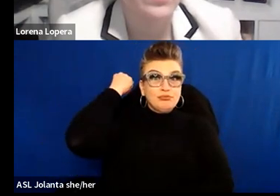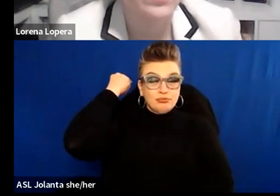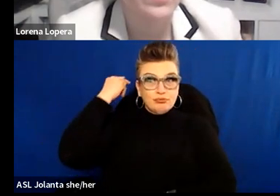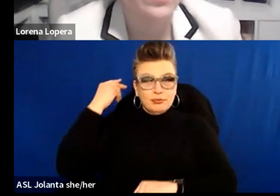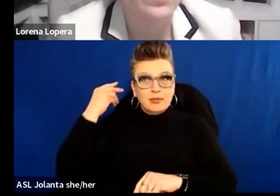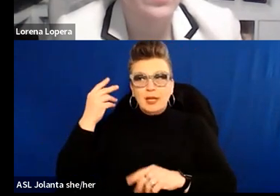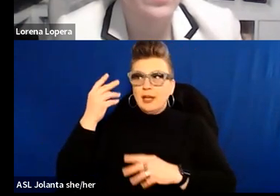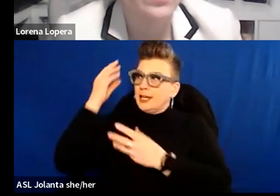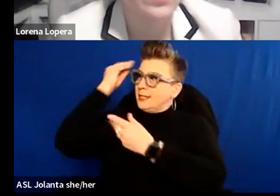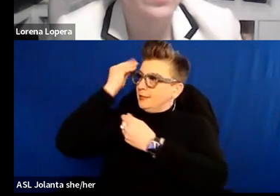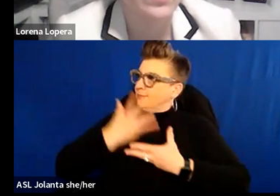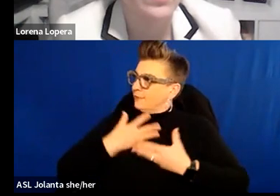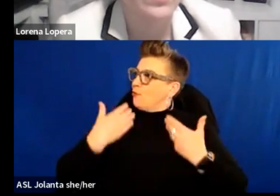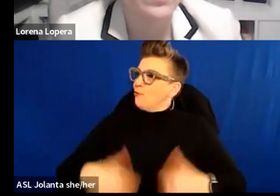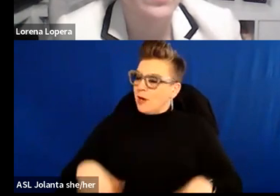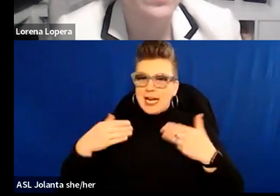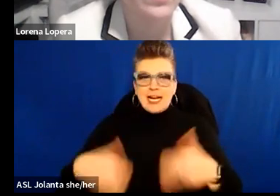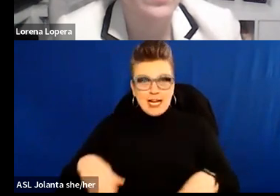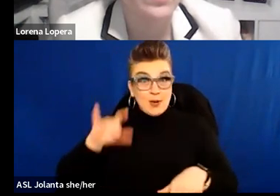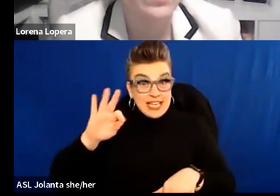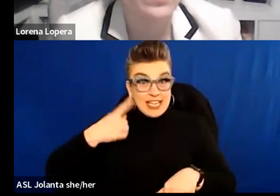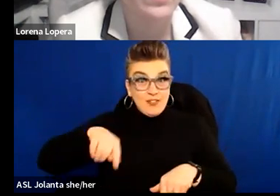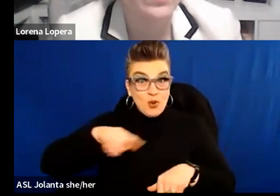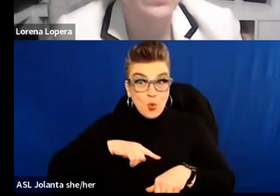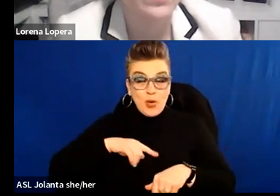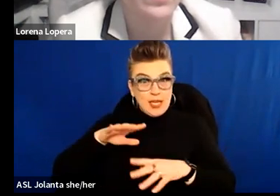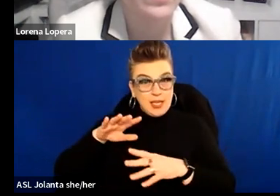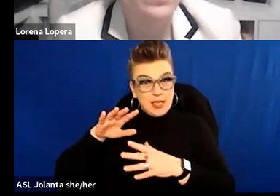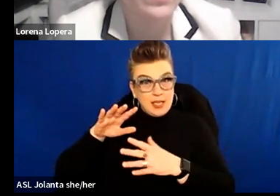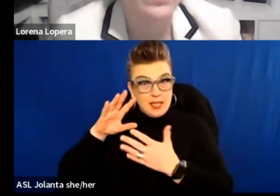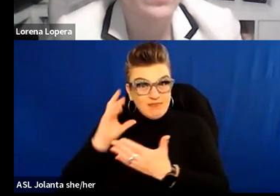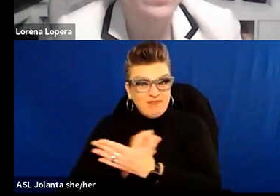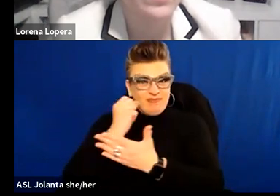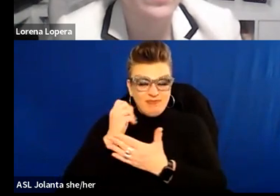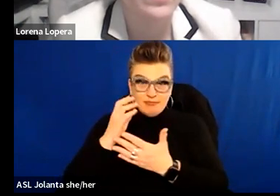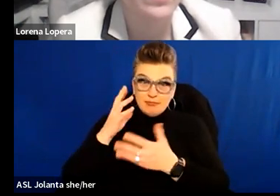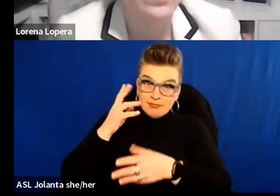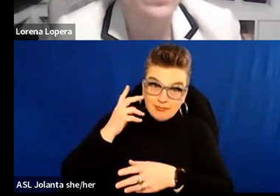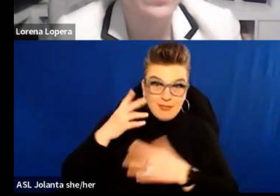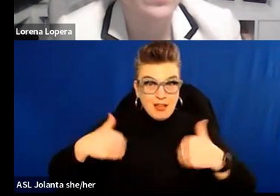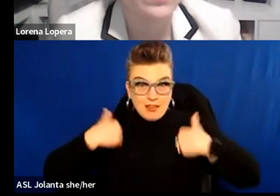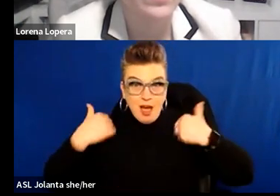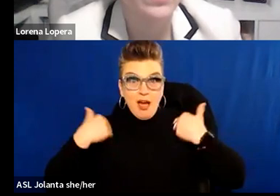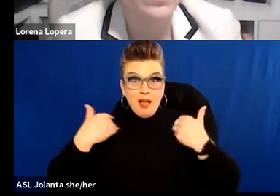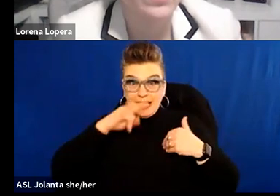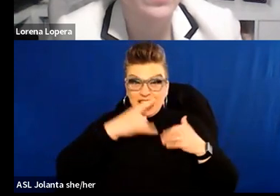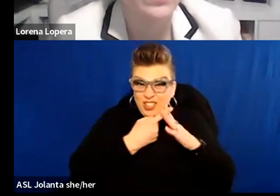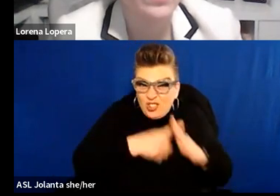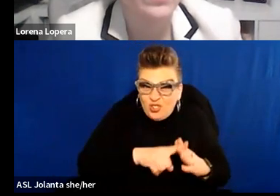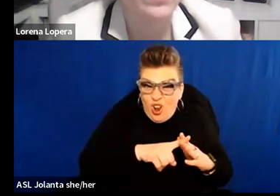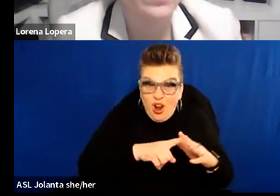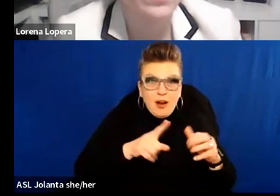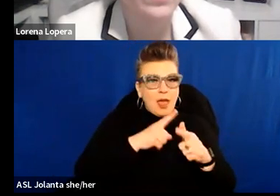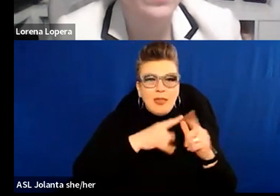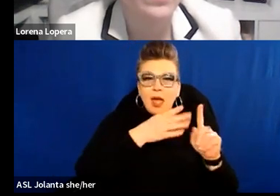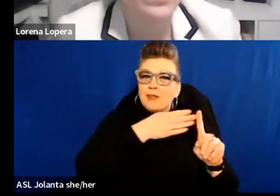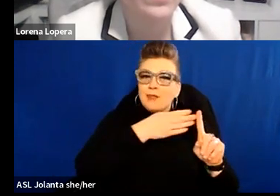us how much we could accomplish if we're able to receive the kids at a younger age and an old grade from